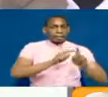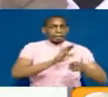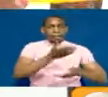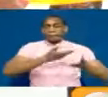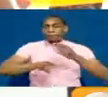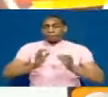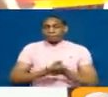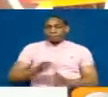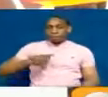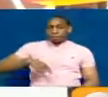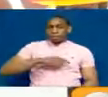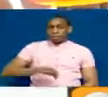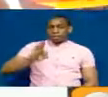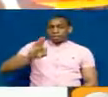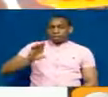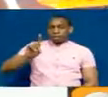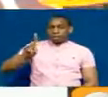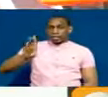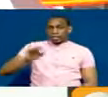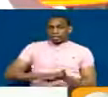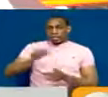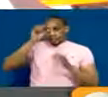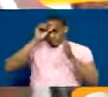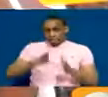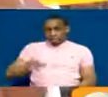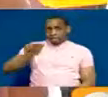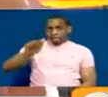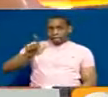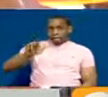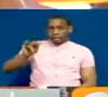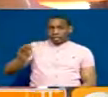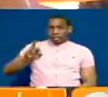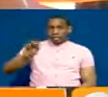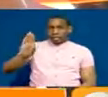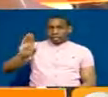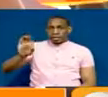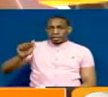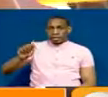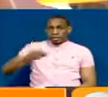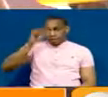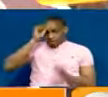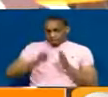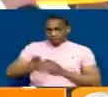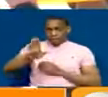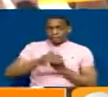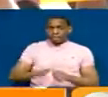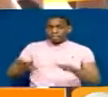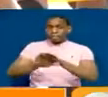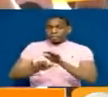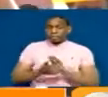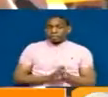kama FCDC ni Governor Ali Roba, Governor wenu Mohamud ndio deputy